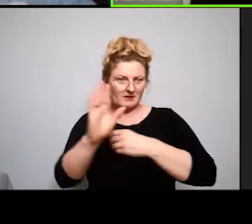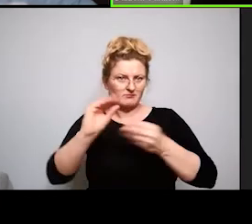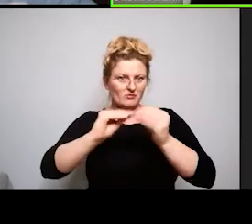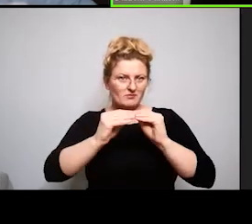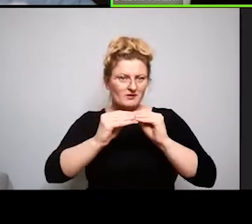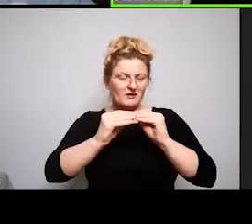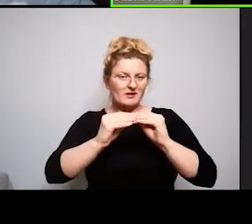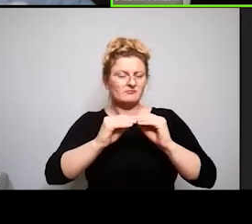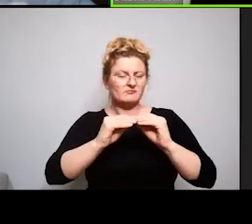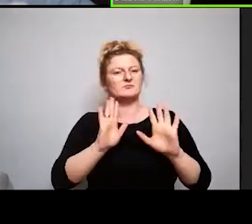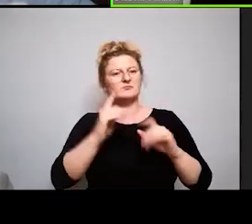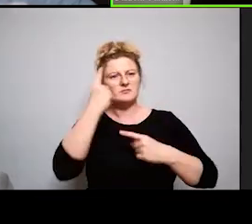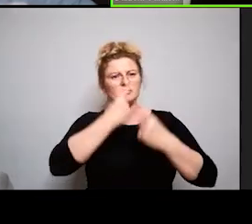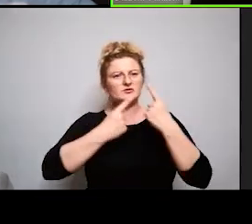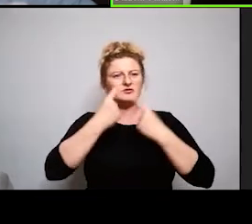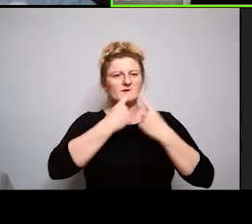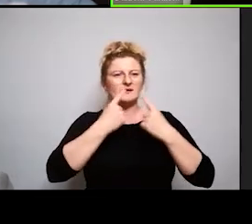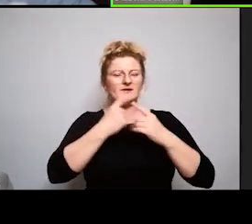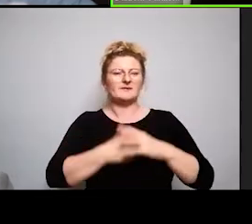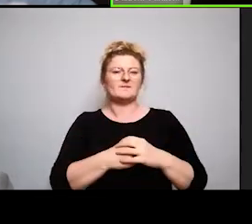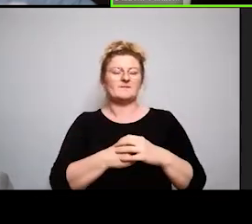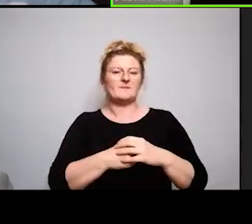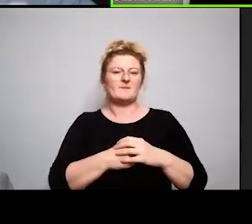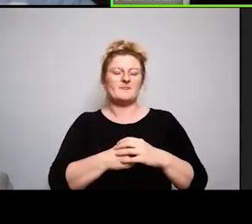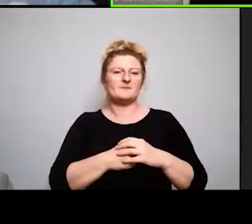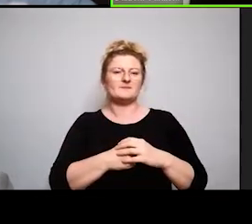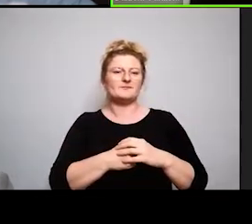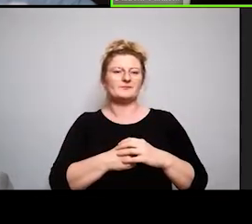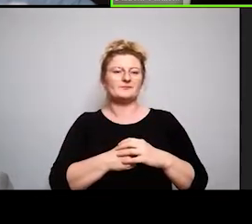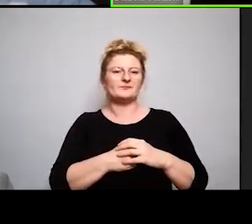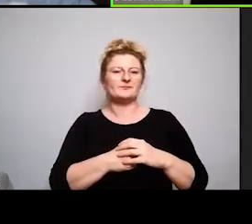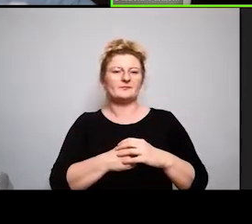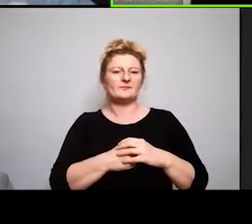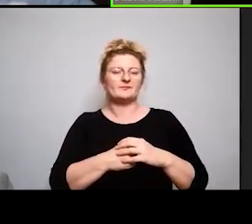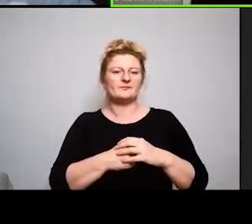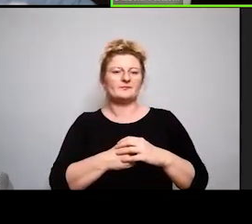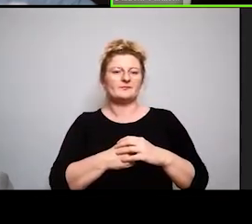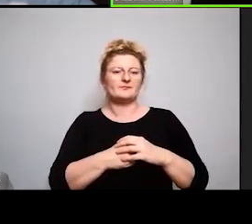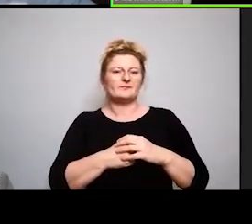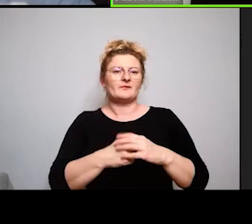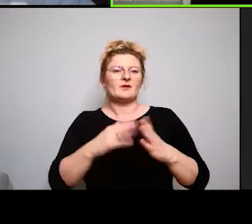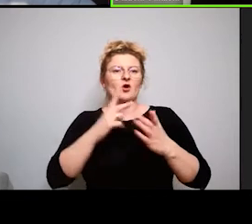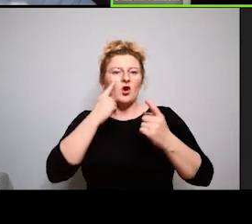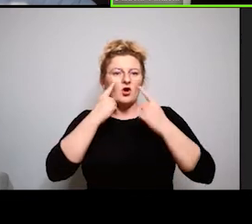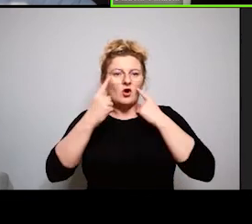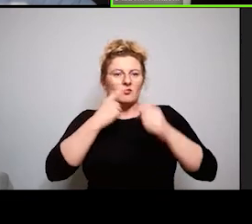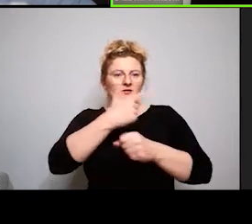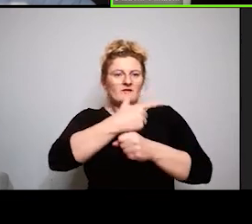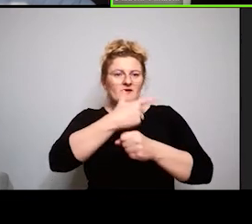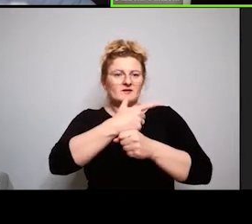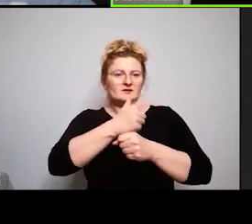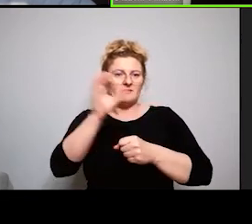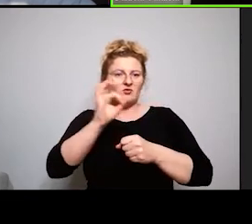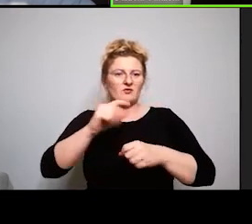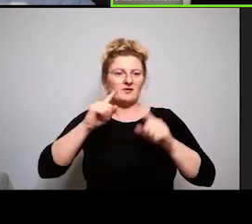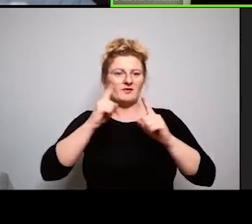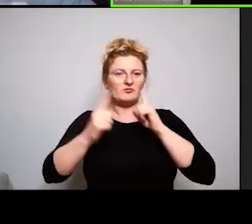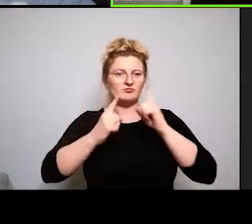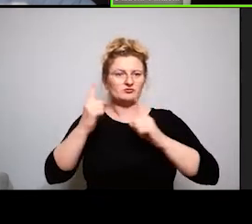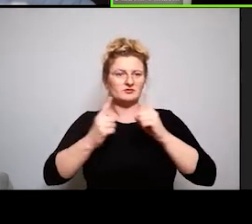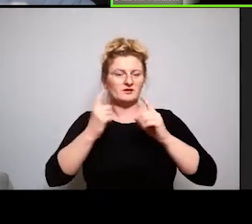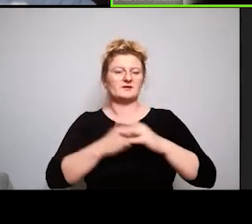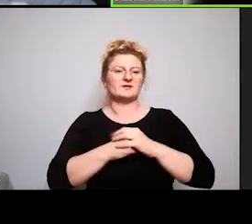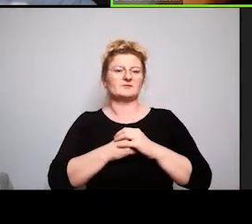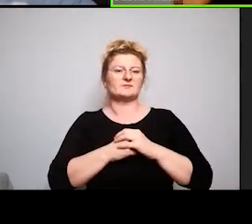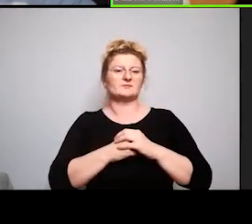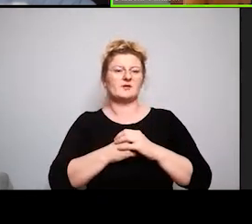have like maybe 4 men, so 20%. But you know, it's maybe